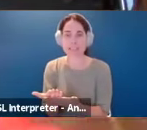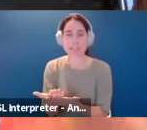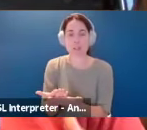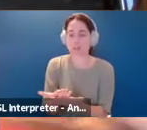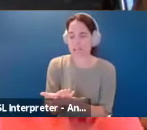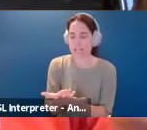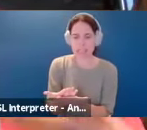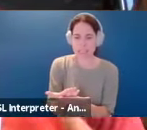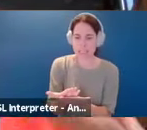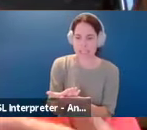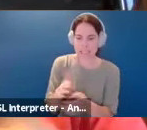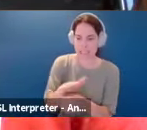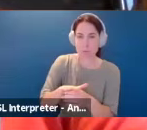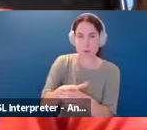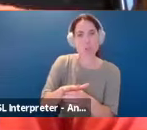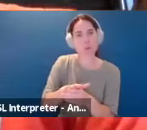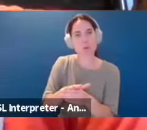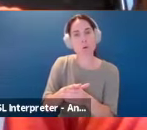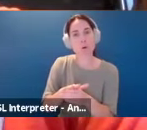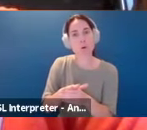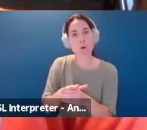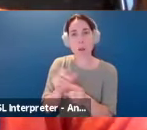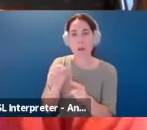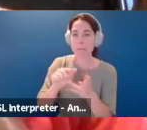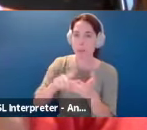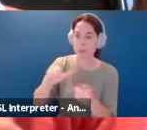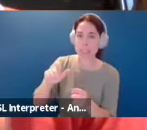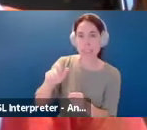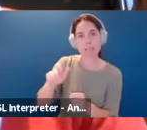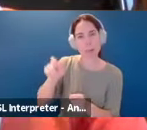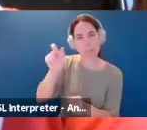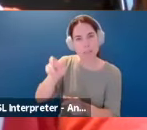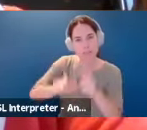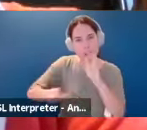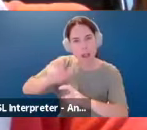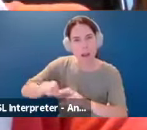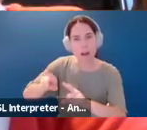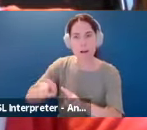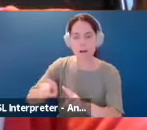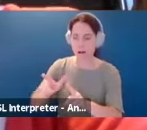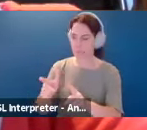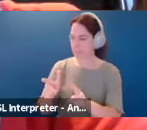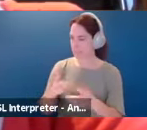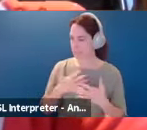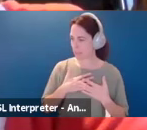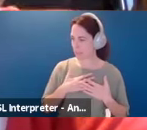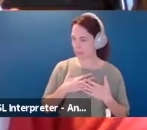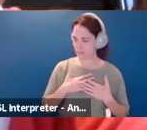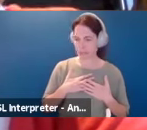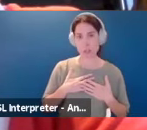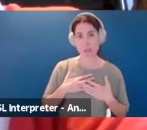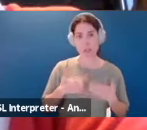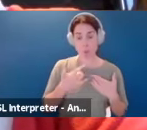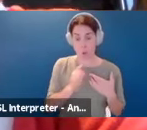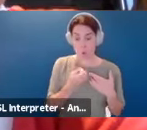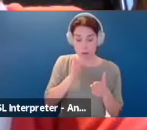trying to talk about this kind of area the closest thing i've got to it is my experience as a woman and particularly in tree